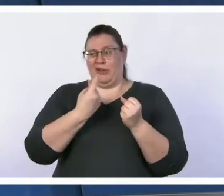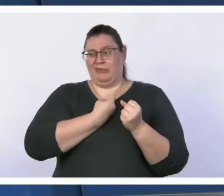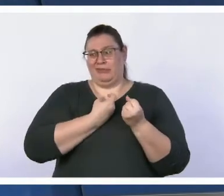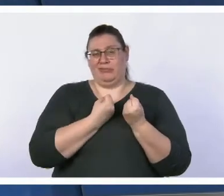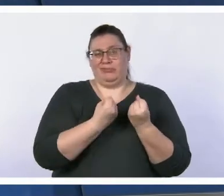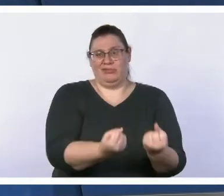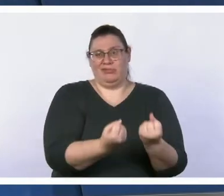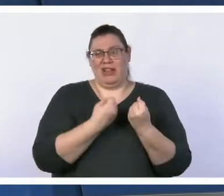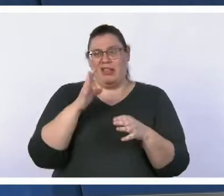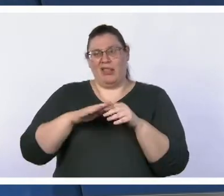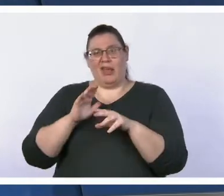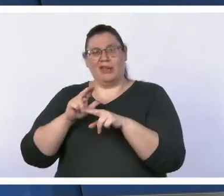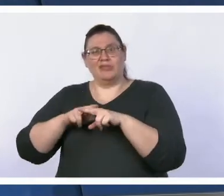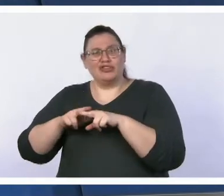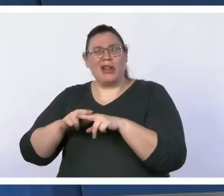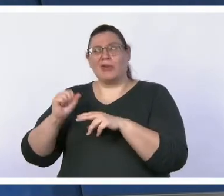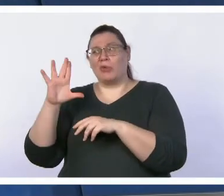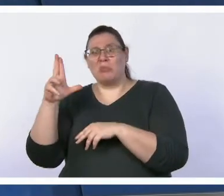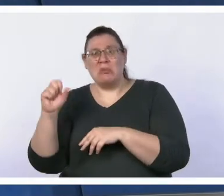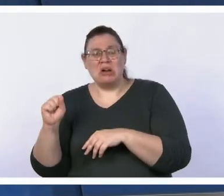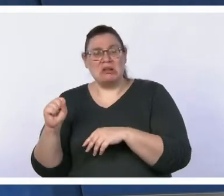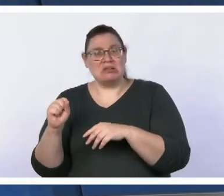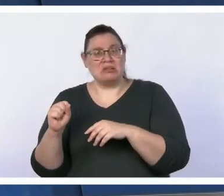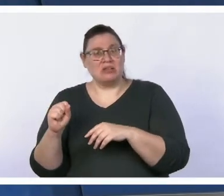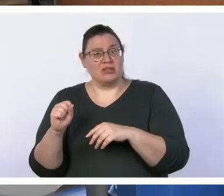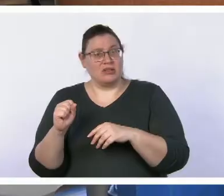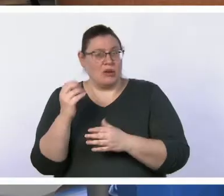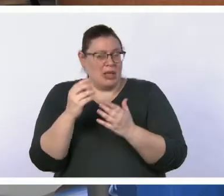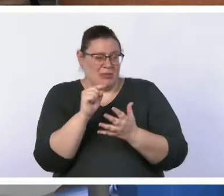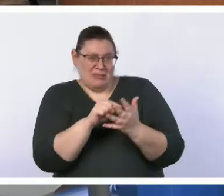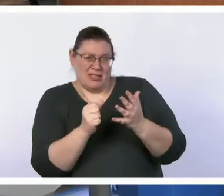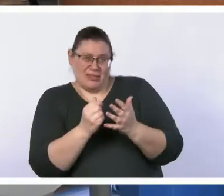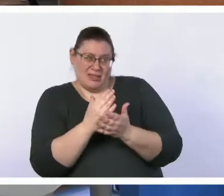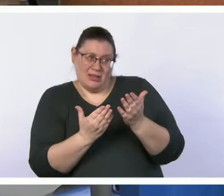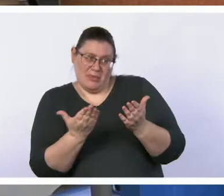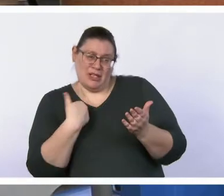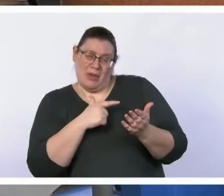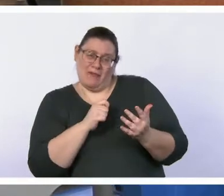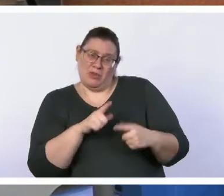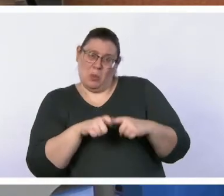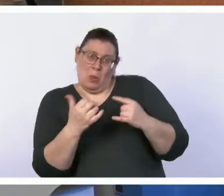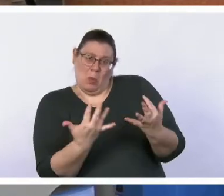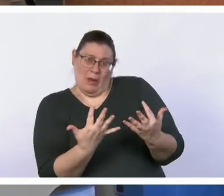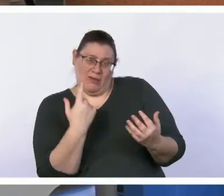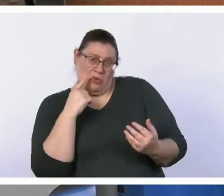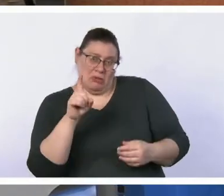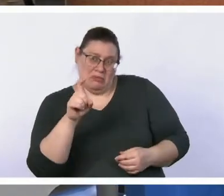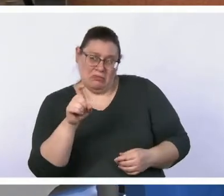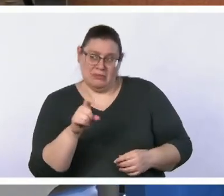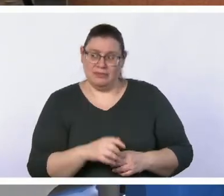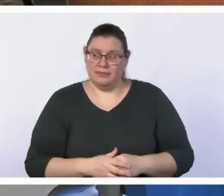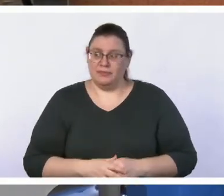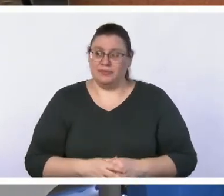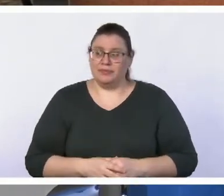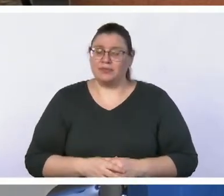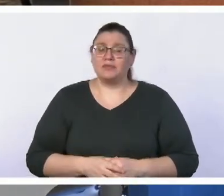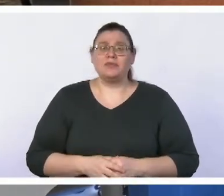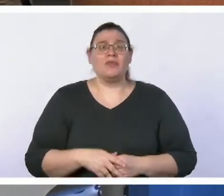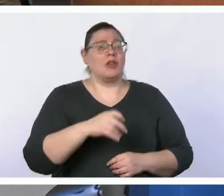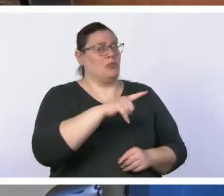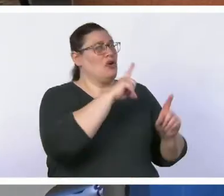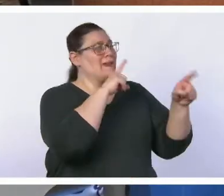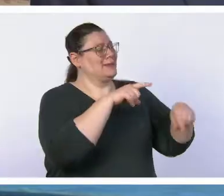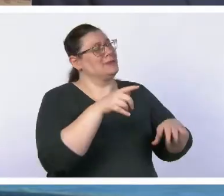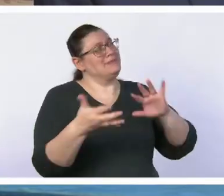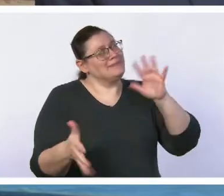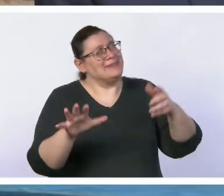I would imagine that there are things that may have to wait as well. Well, yes and no. Okay. I would say